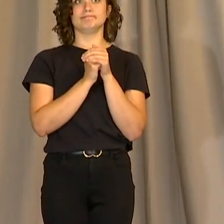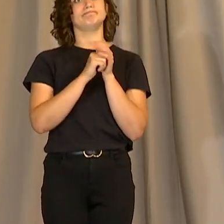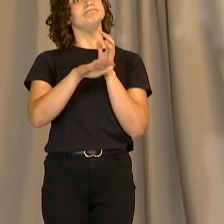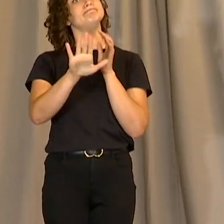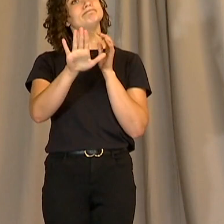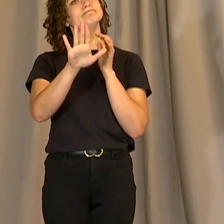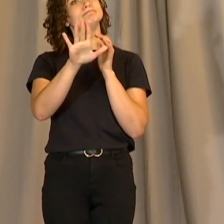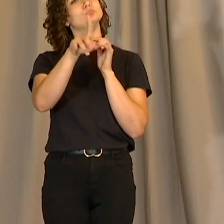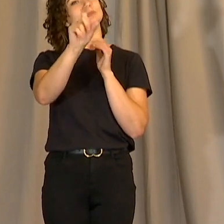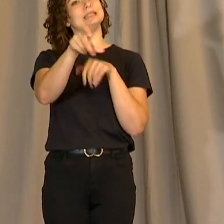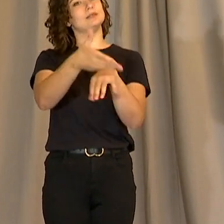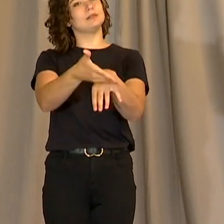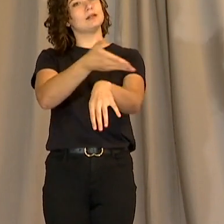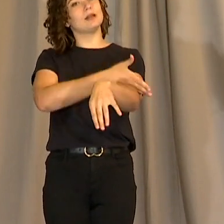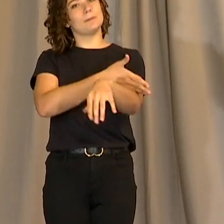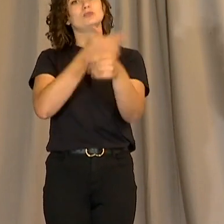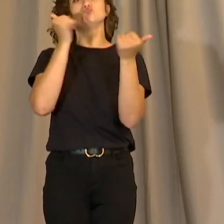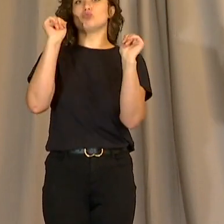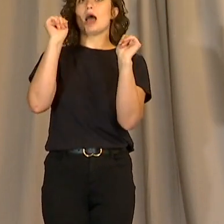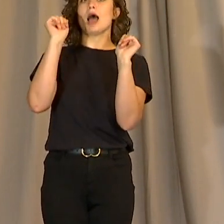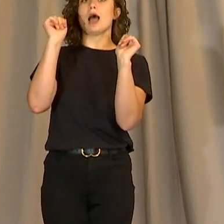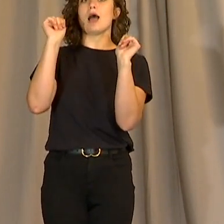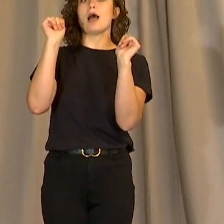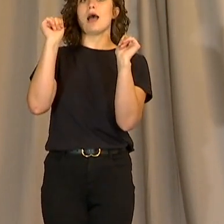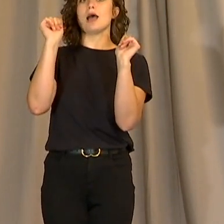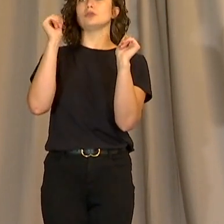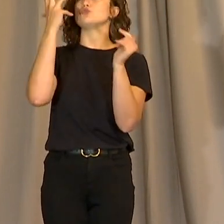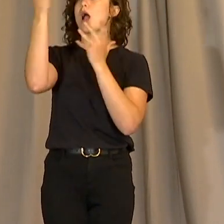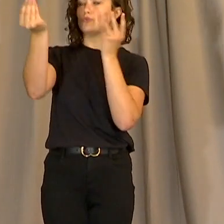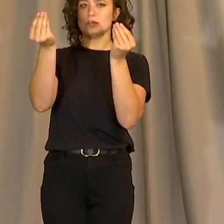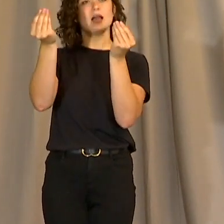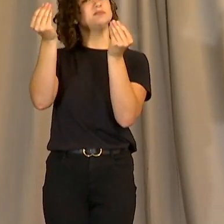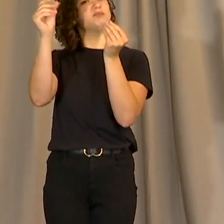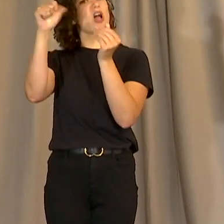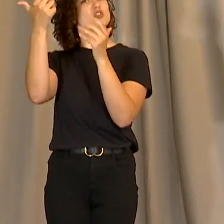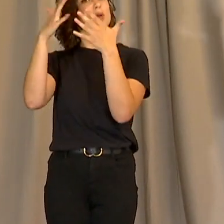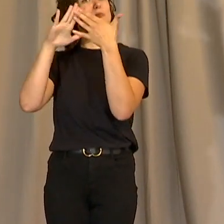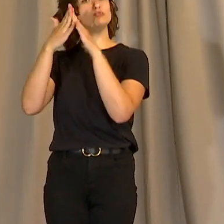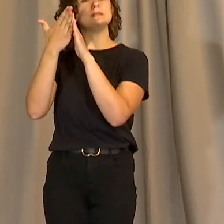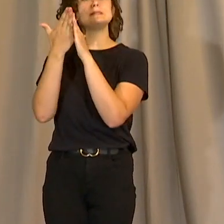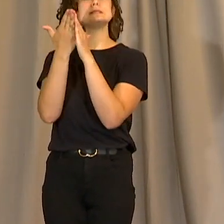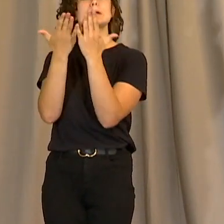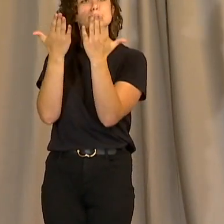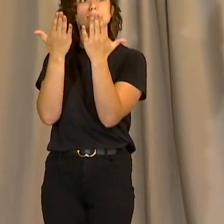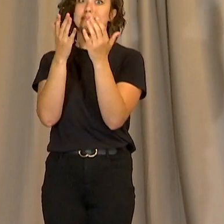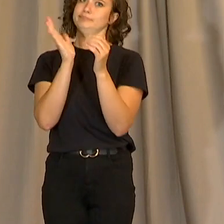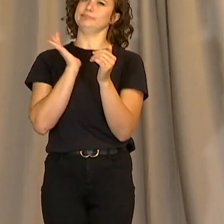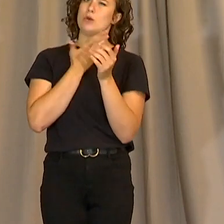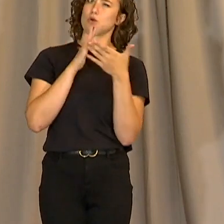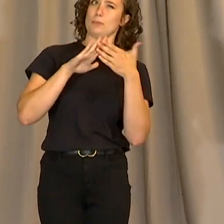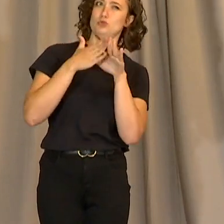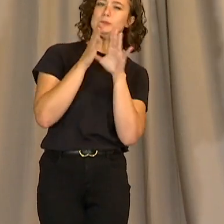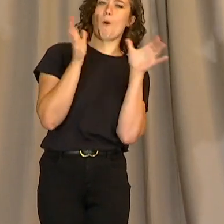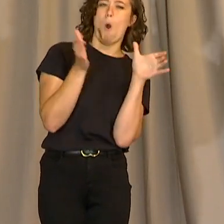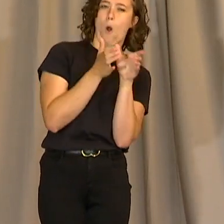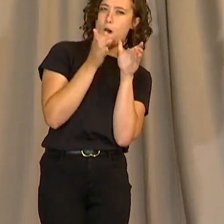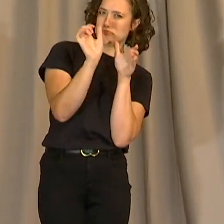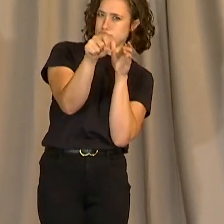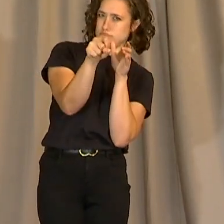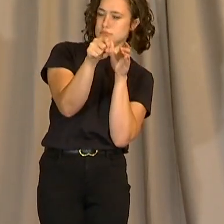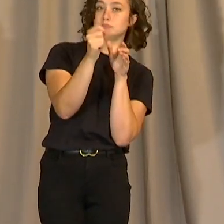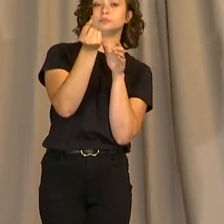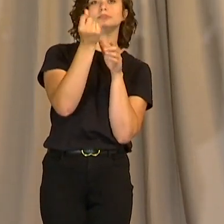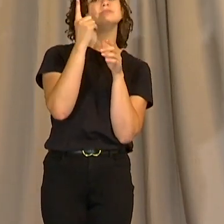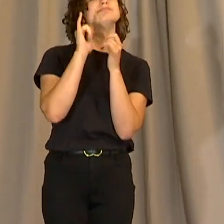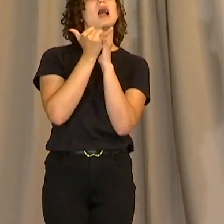go outside to say, in other communities, our community is pretty small, but how do we get out into the